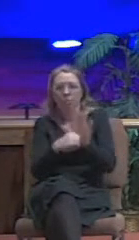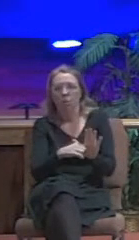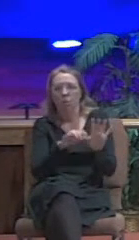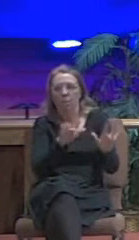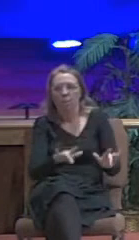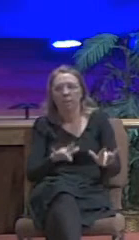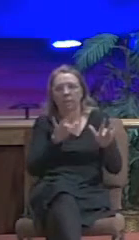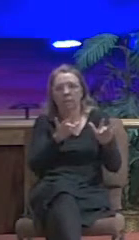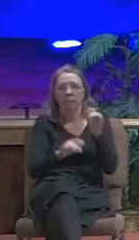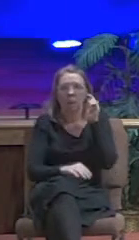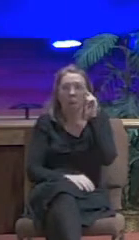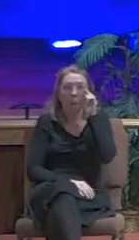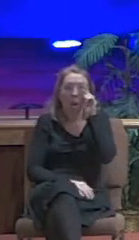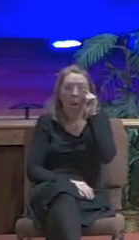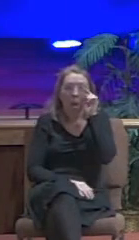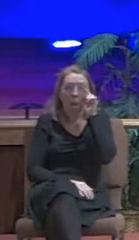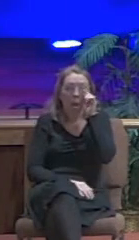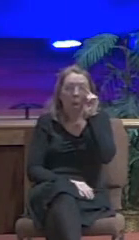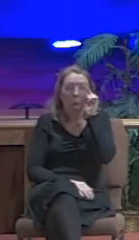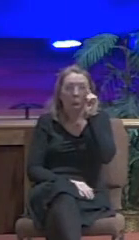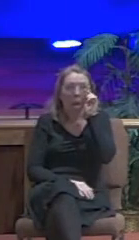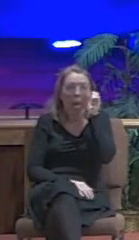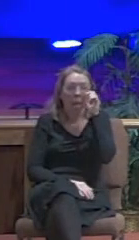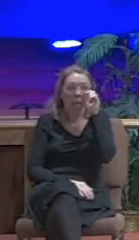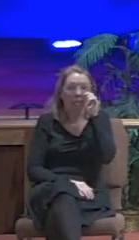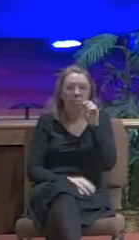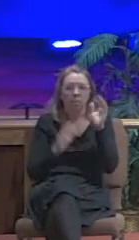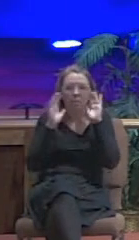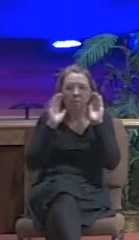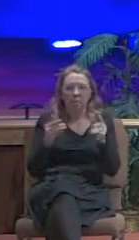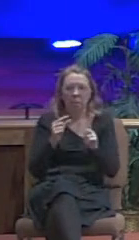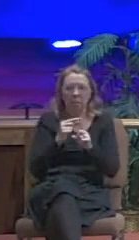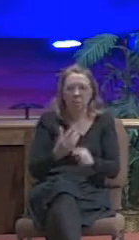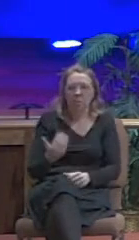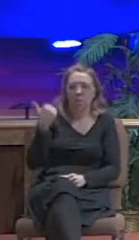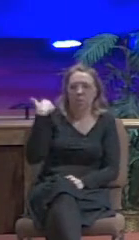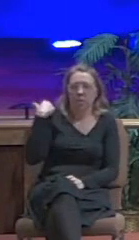We looked at this a little bit earlier. Mercy is what? Compassion. Acting